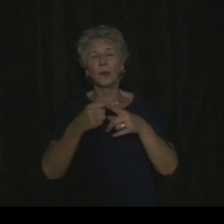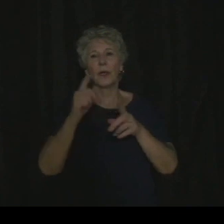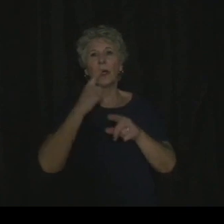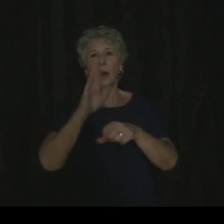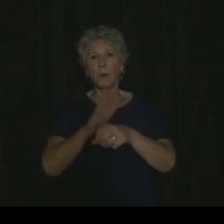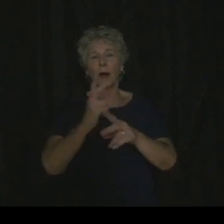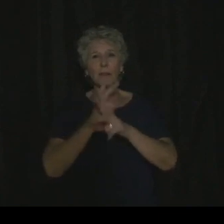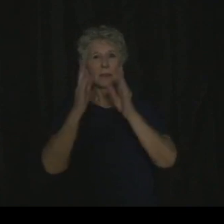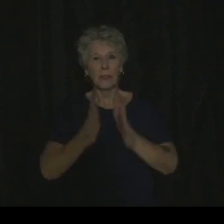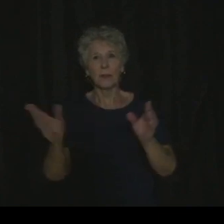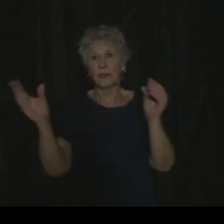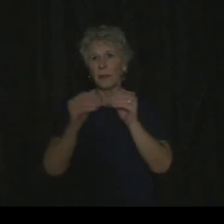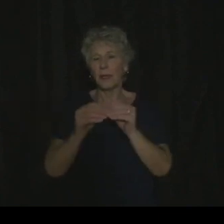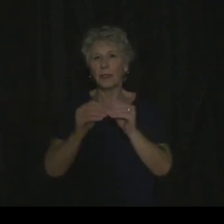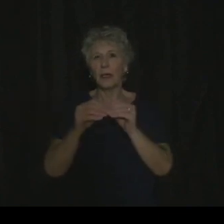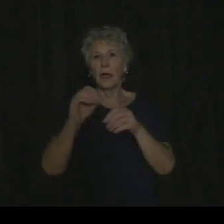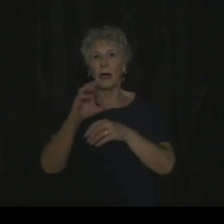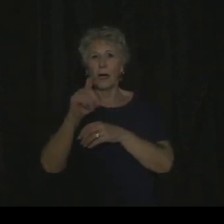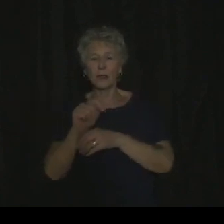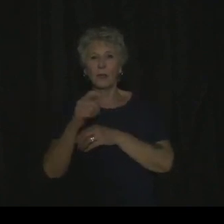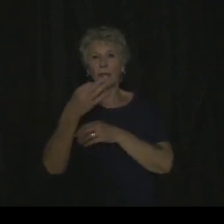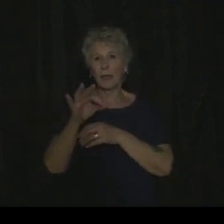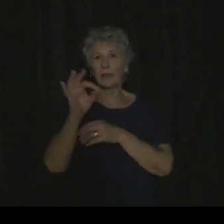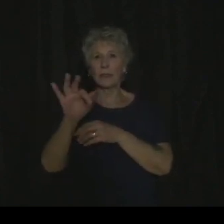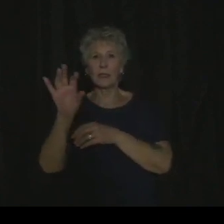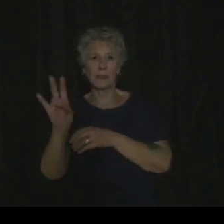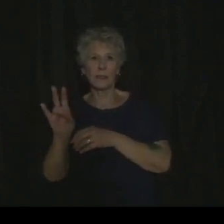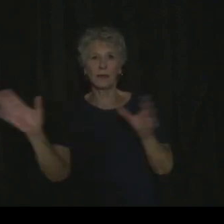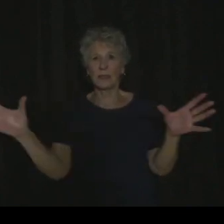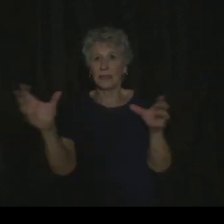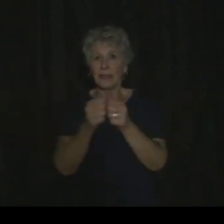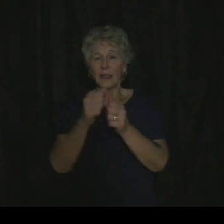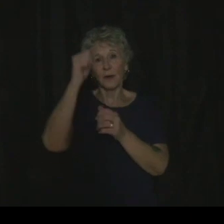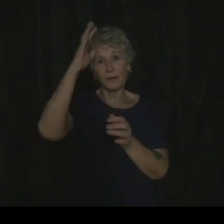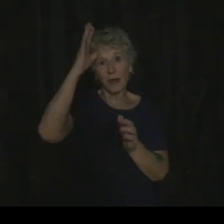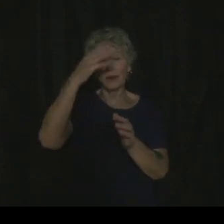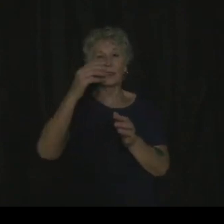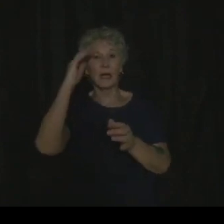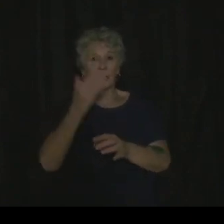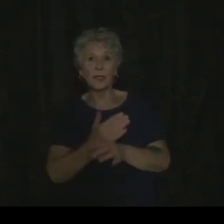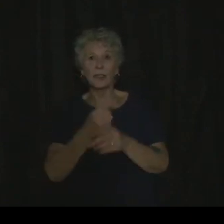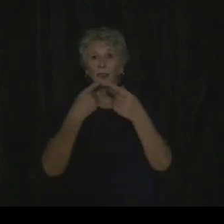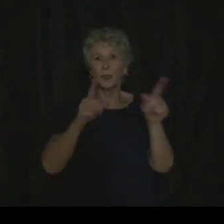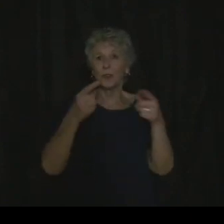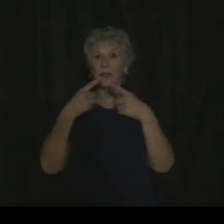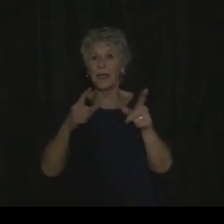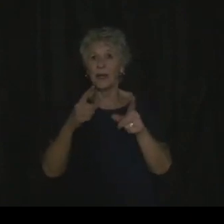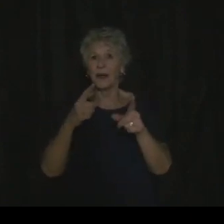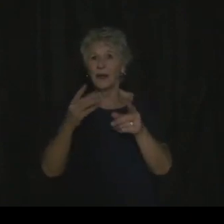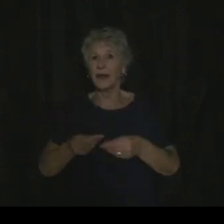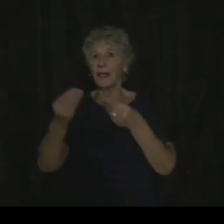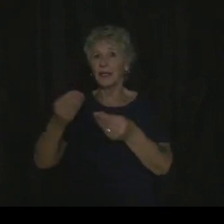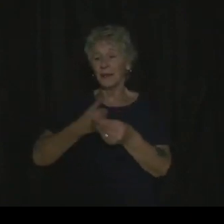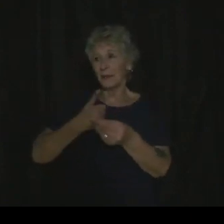October 1997. They came together, fathers and sons, to declare to each other that they were going to commit themselves to Christ